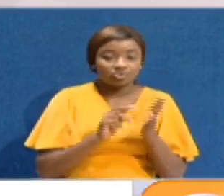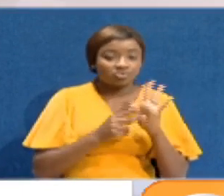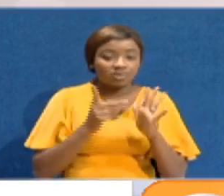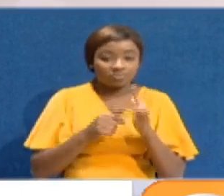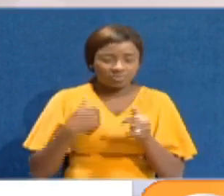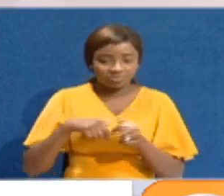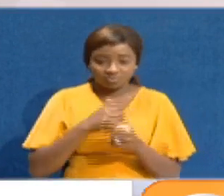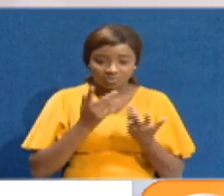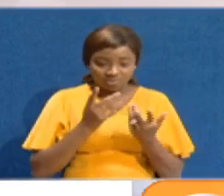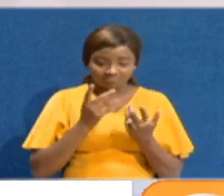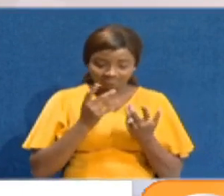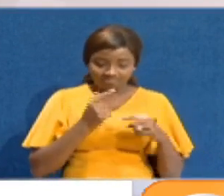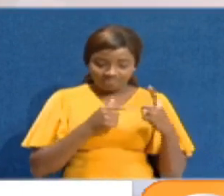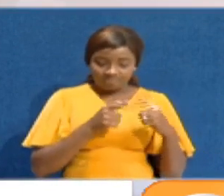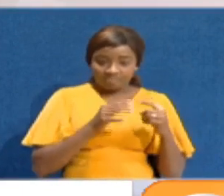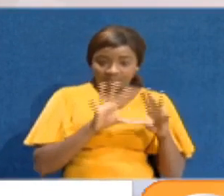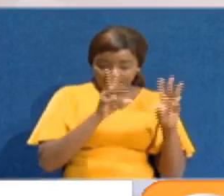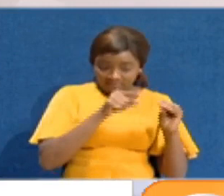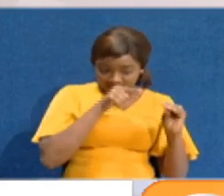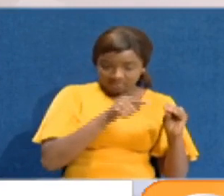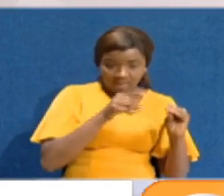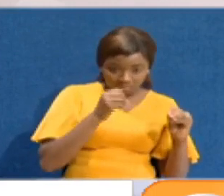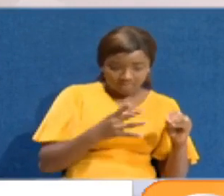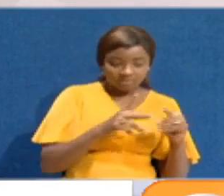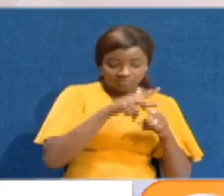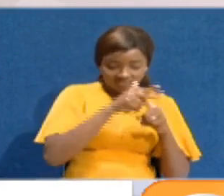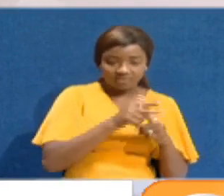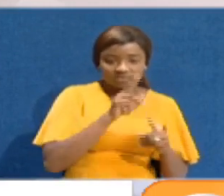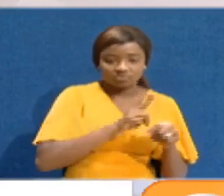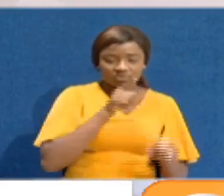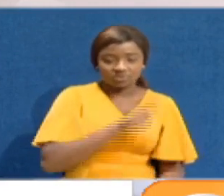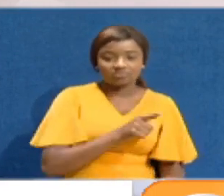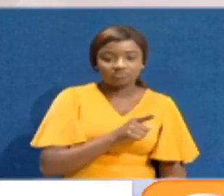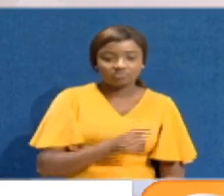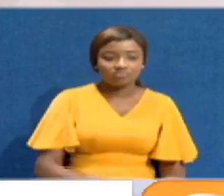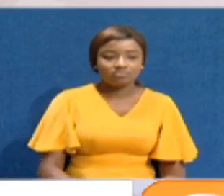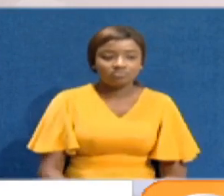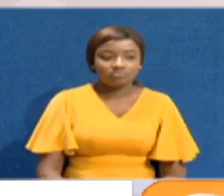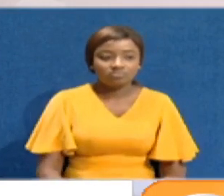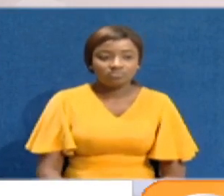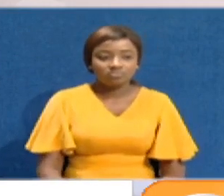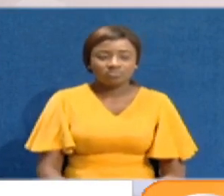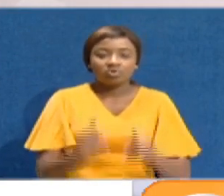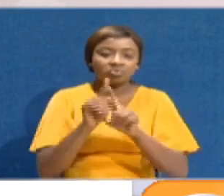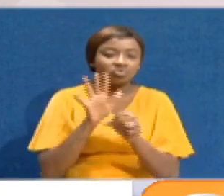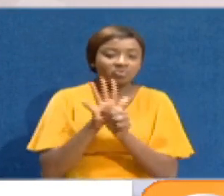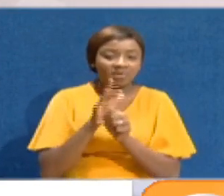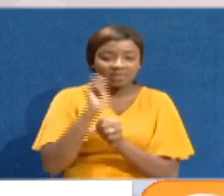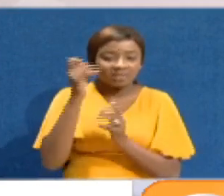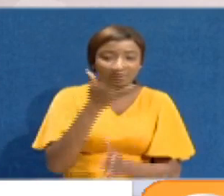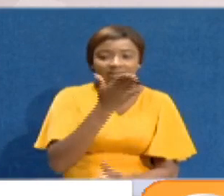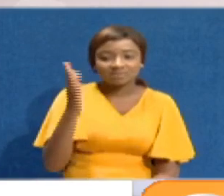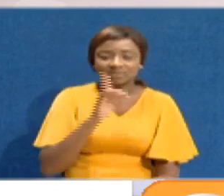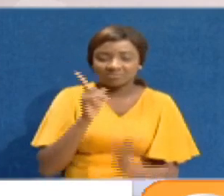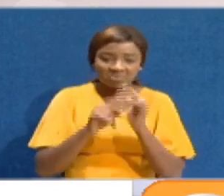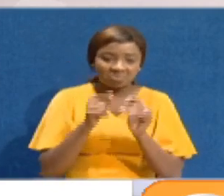our means. Here's the other thing about loans like these, and that is conditions. So many Kenyans are saying, okay, so this is more money that